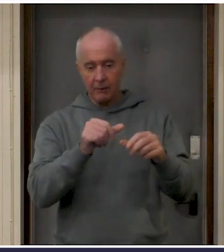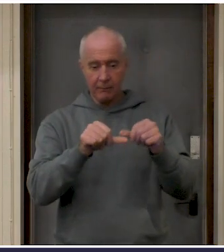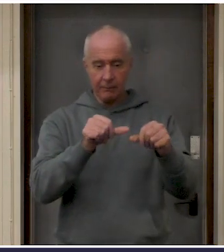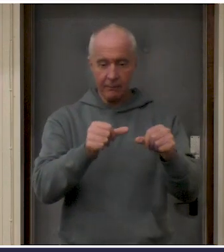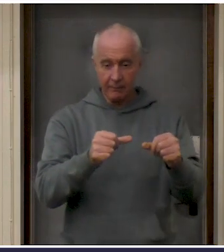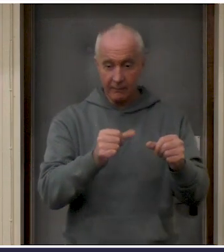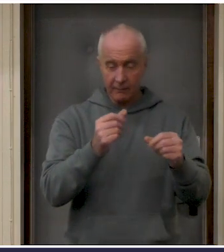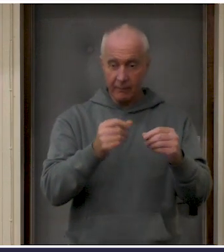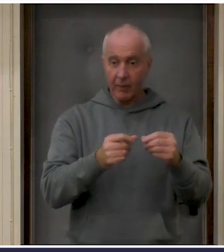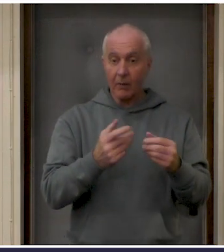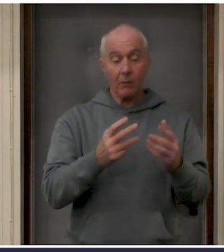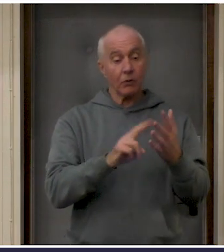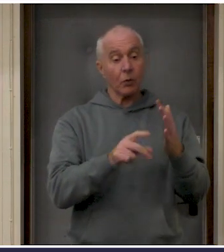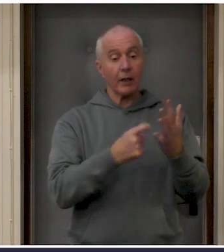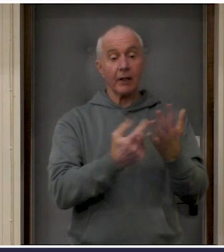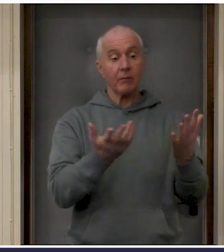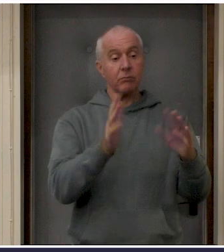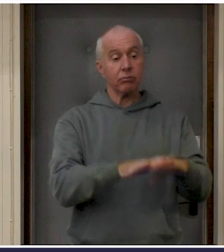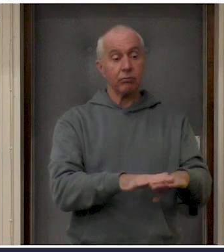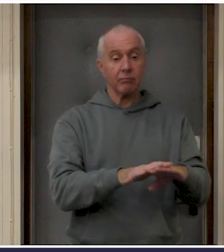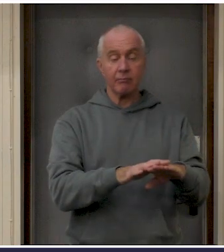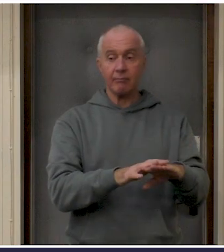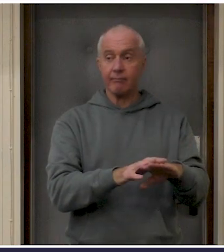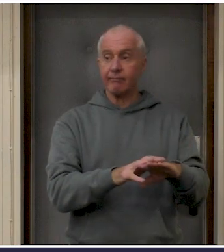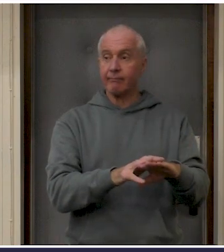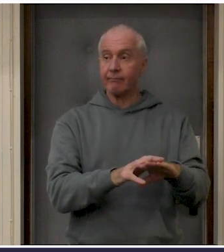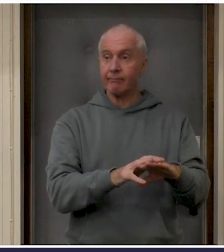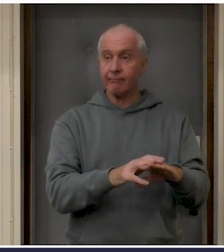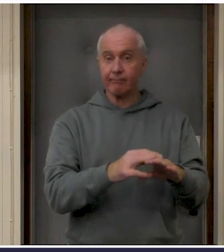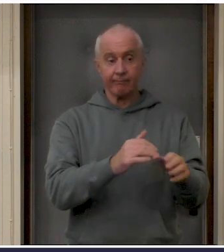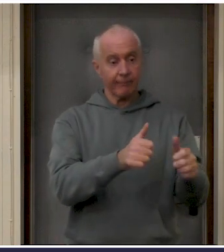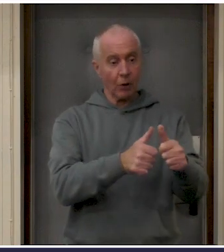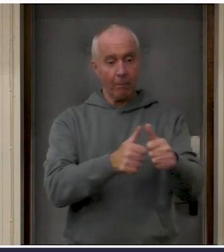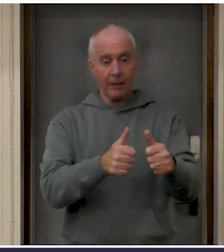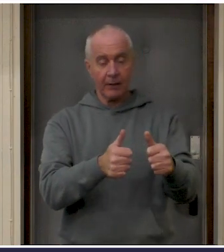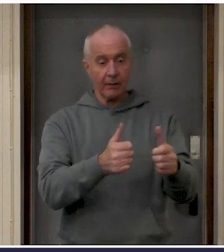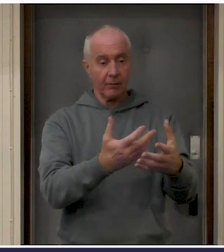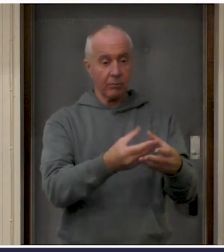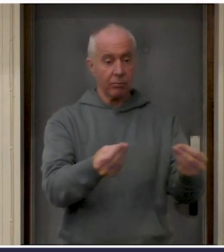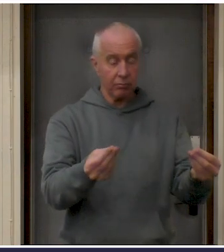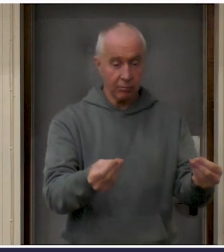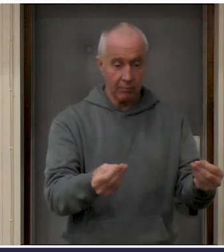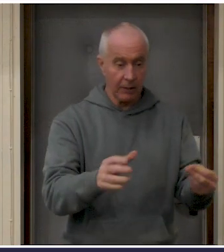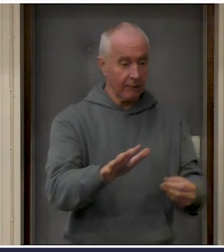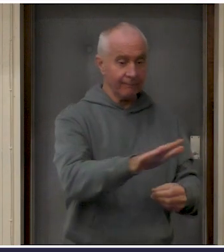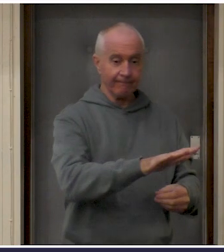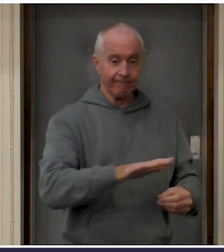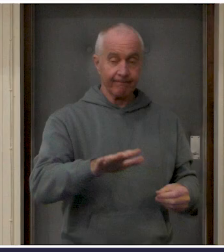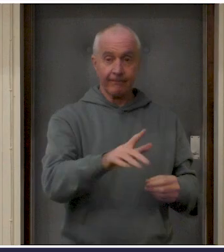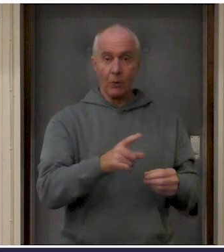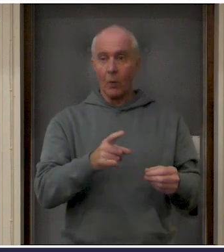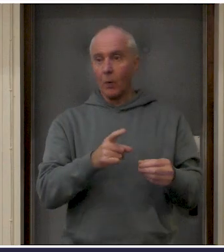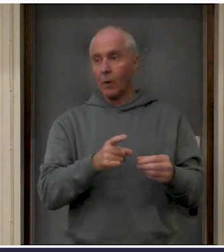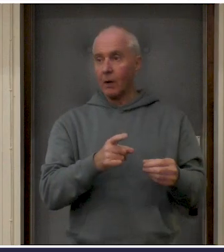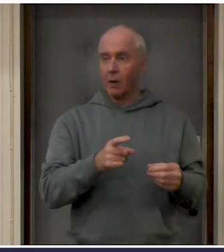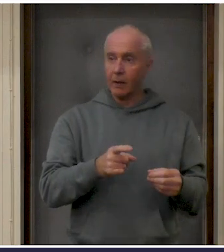When the nuclear power plant closed down and all the energy disappeared, all the industry died. And so the island is just holiday homes. And they've been crying out for this.